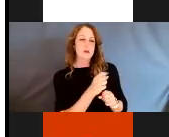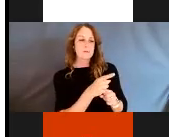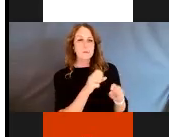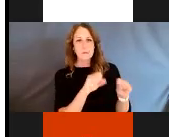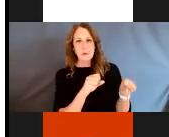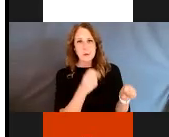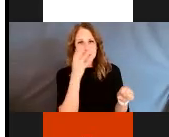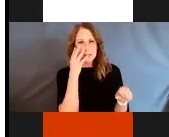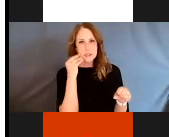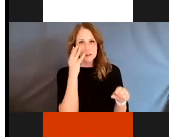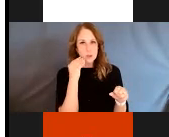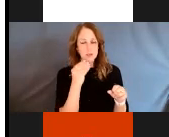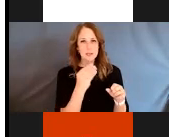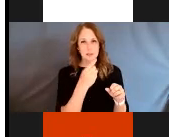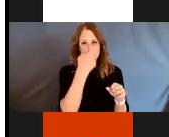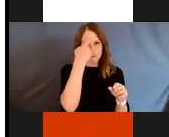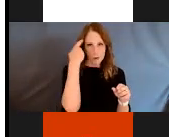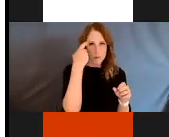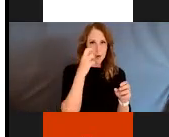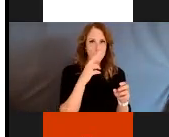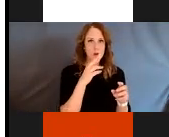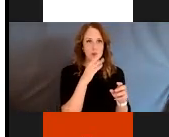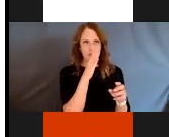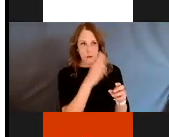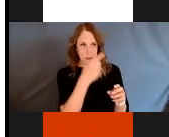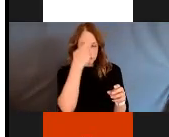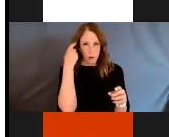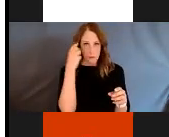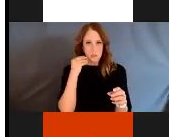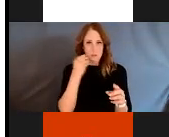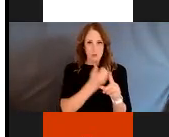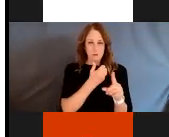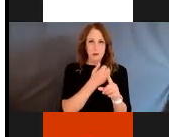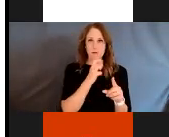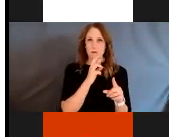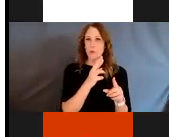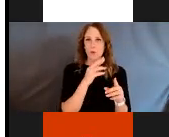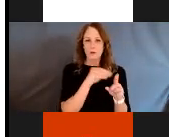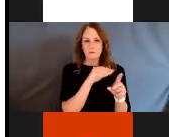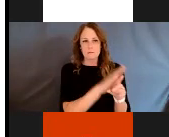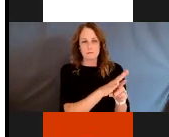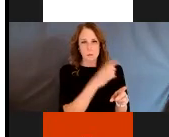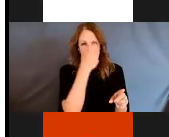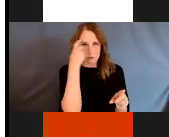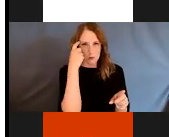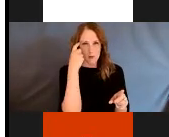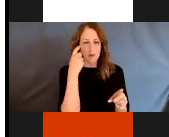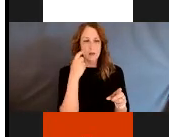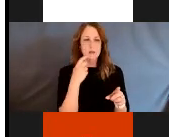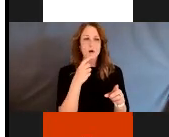to trauma in their lifetime. So a trauma-informed practice should not end with how clients are